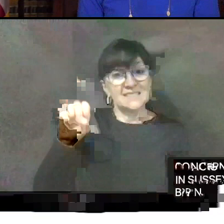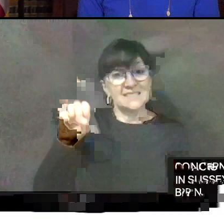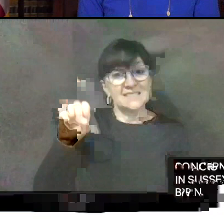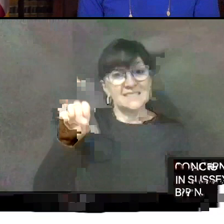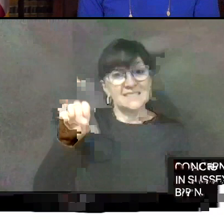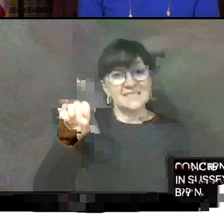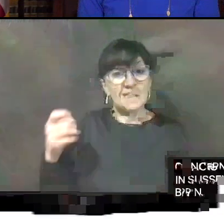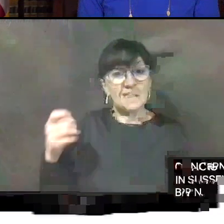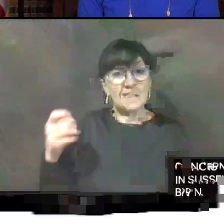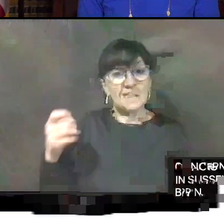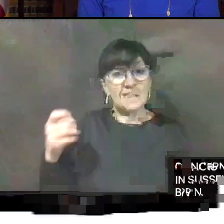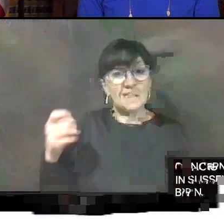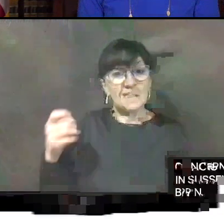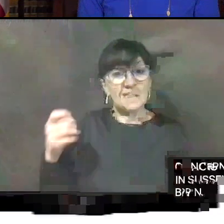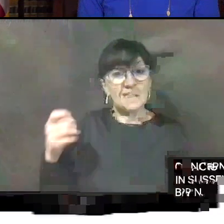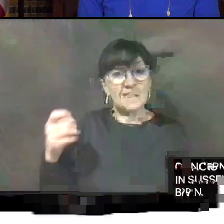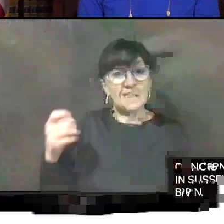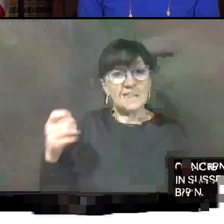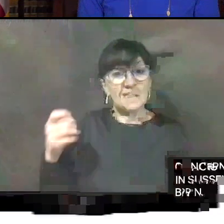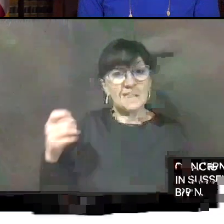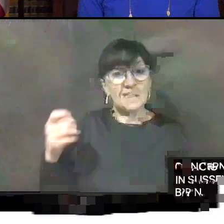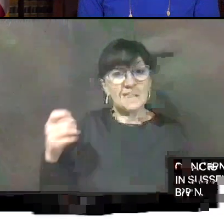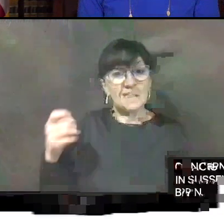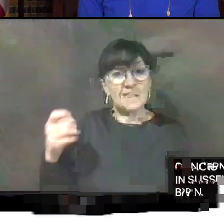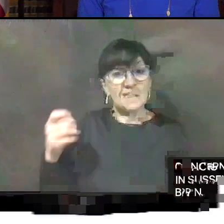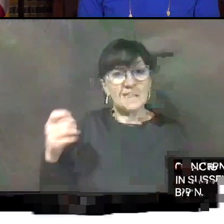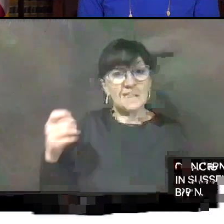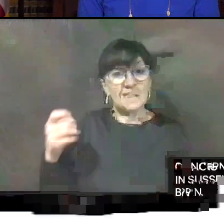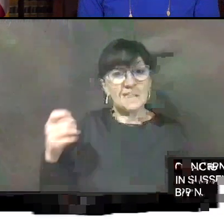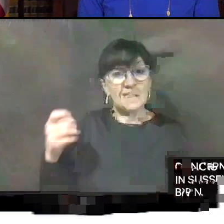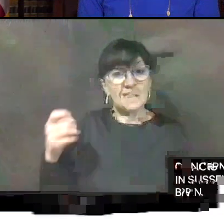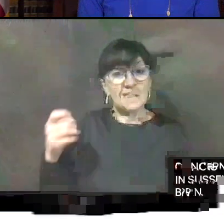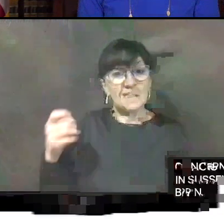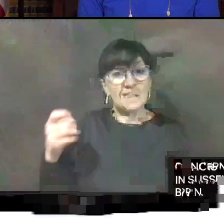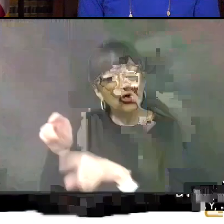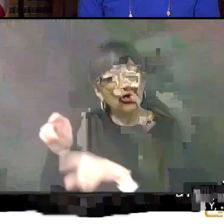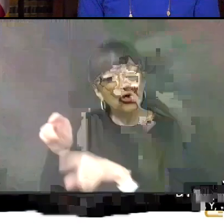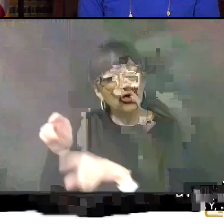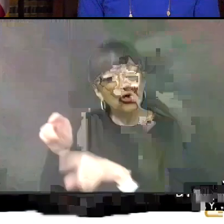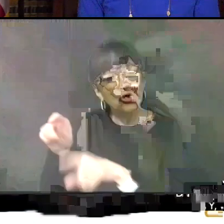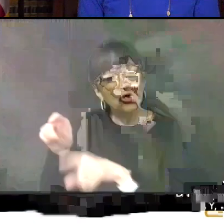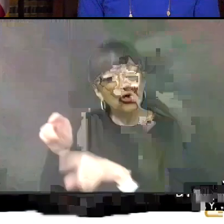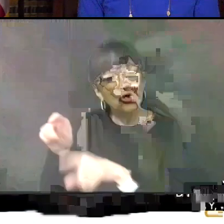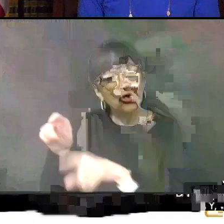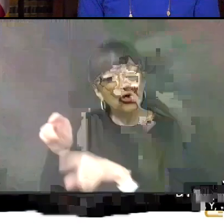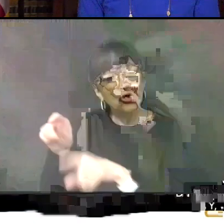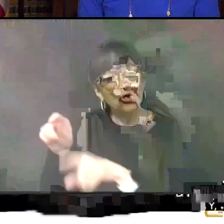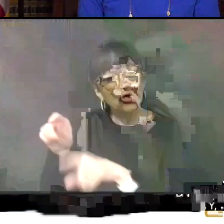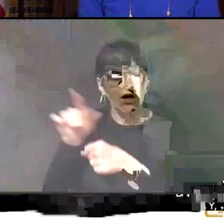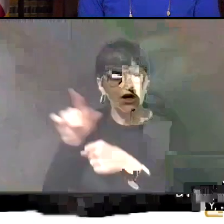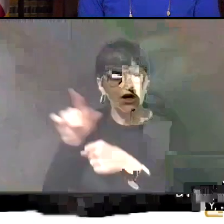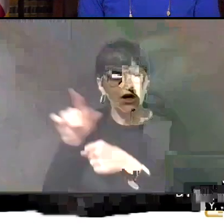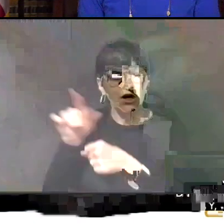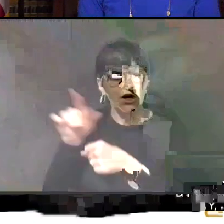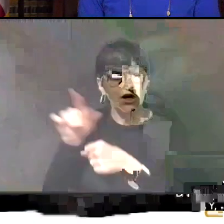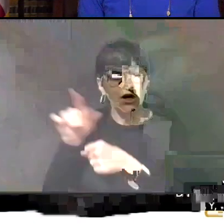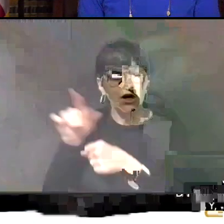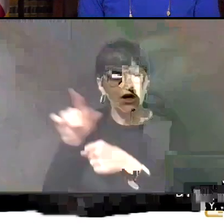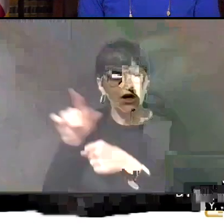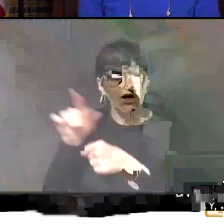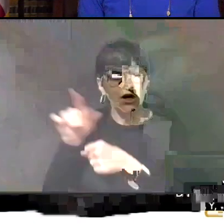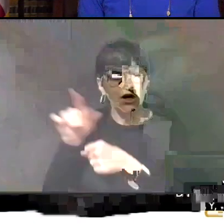other more vulnerable communities and populations in the state. So while we've been working really hard